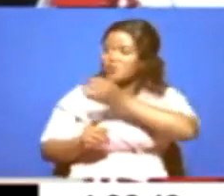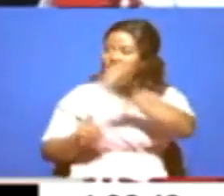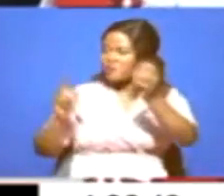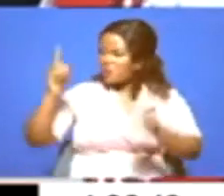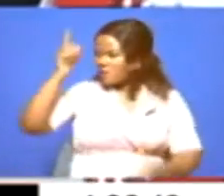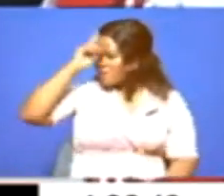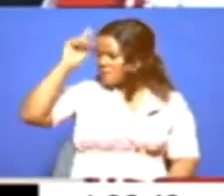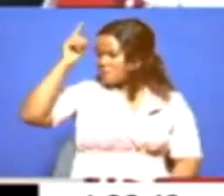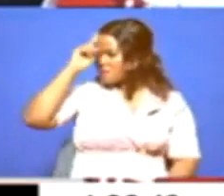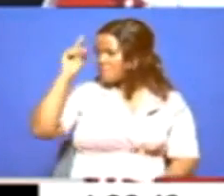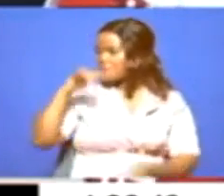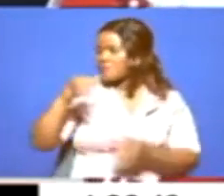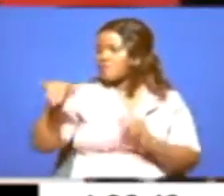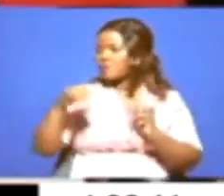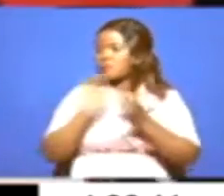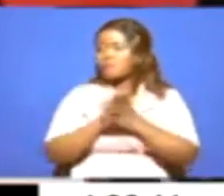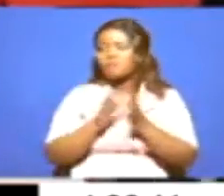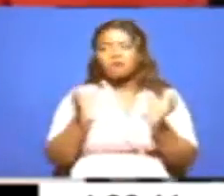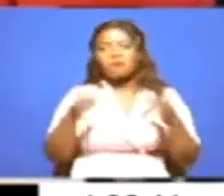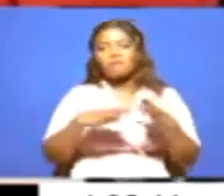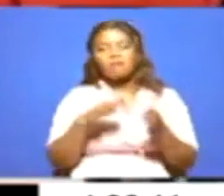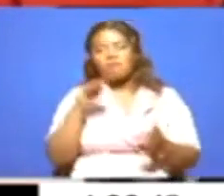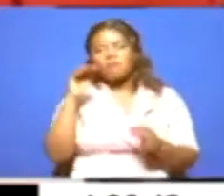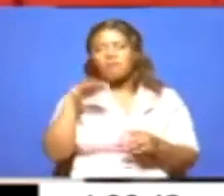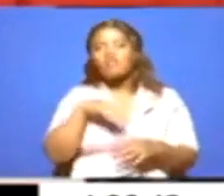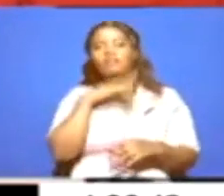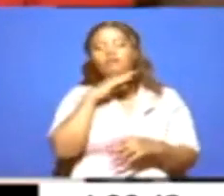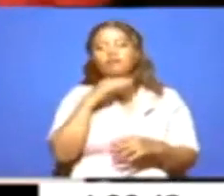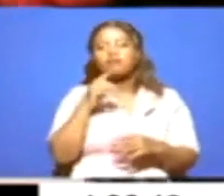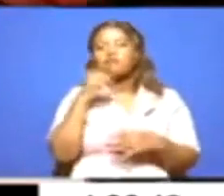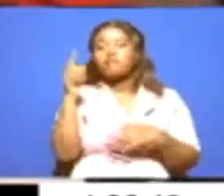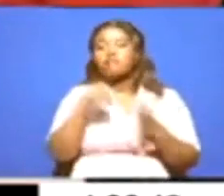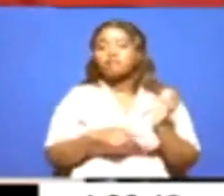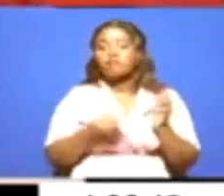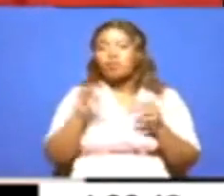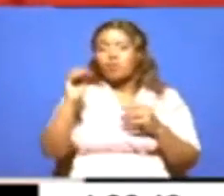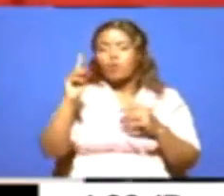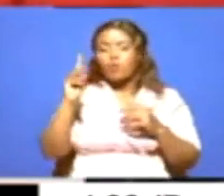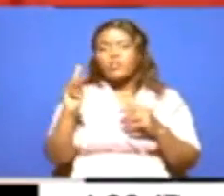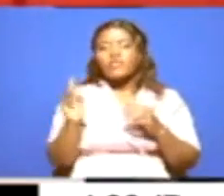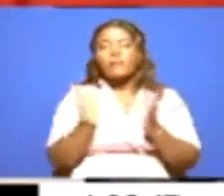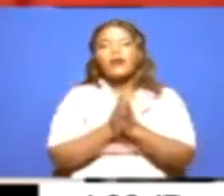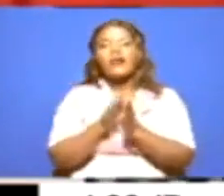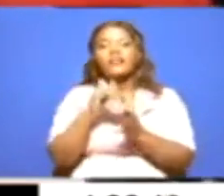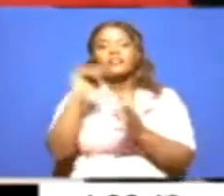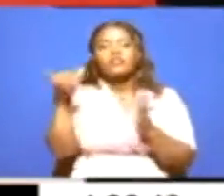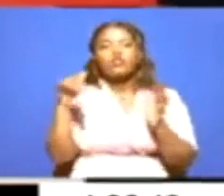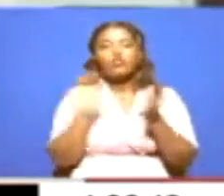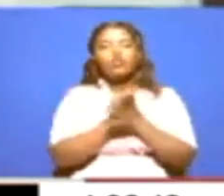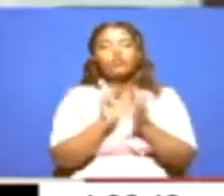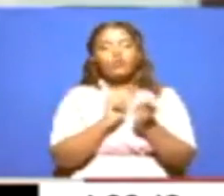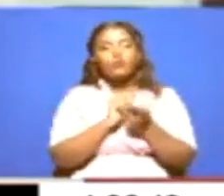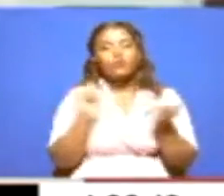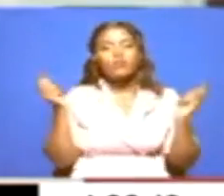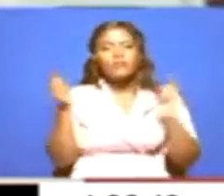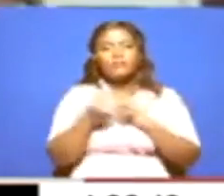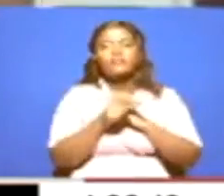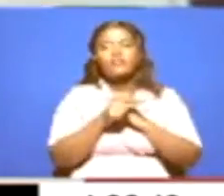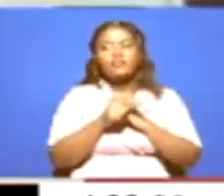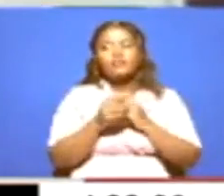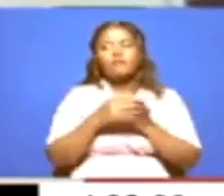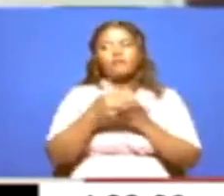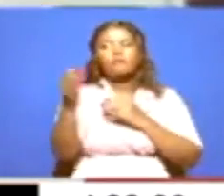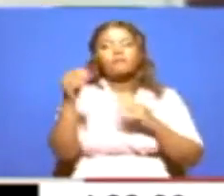dominance, saying the newly found unity between Jubilee and ODM will change the political matrix in the forthcoming polls. Walisema